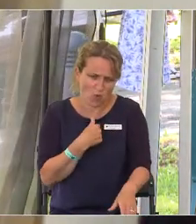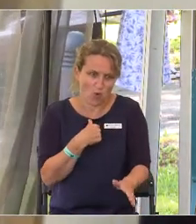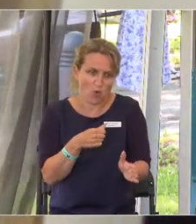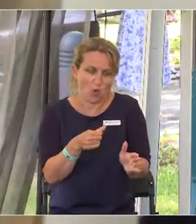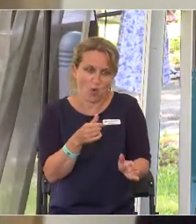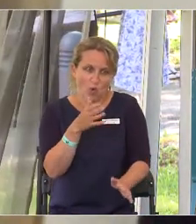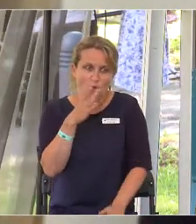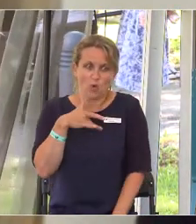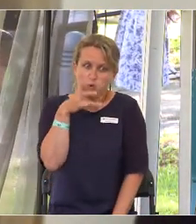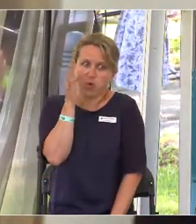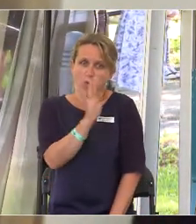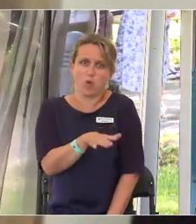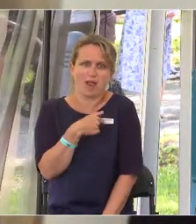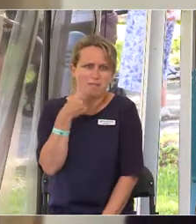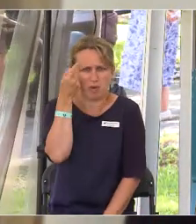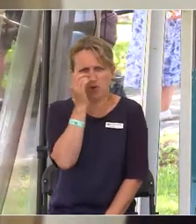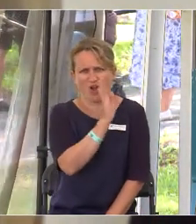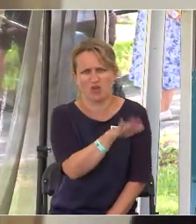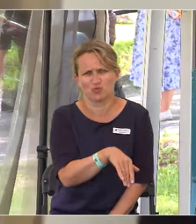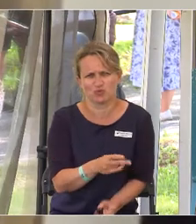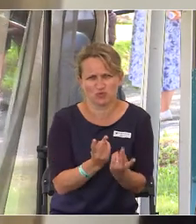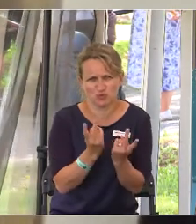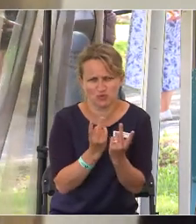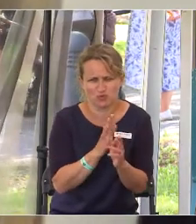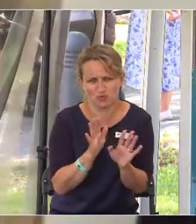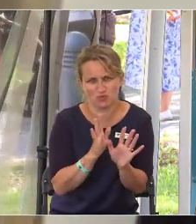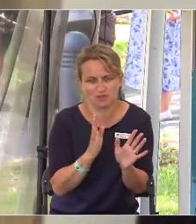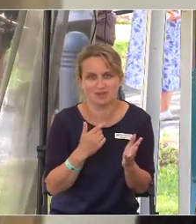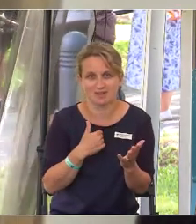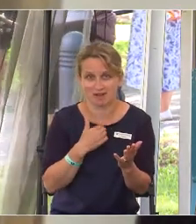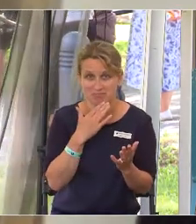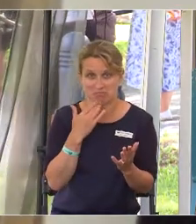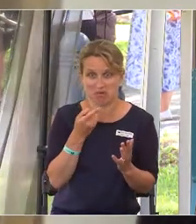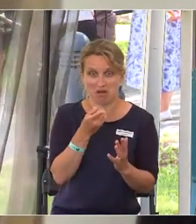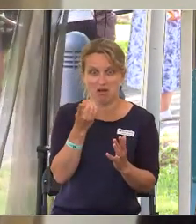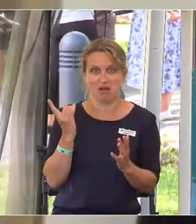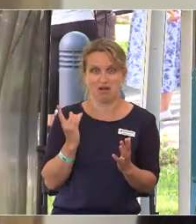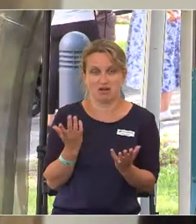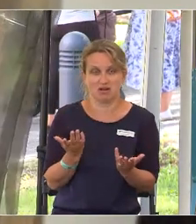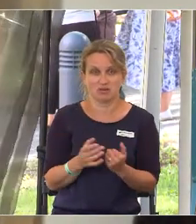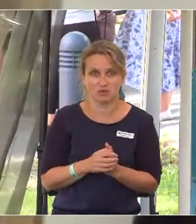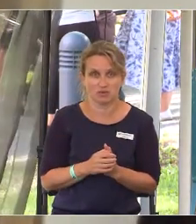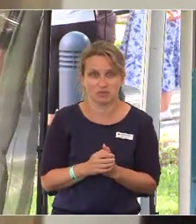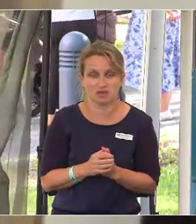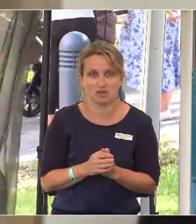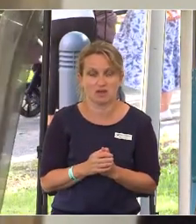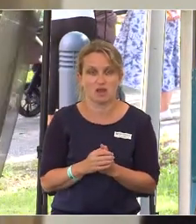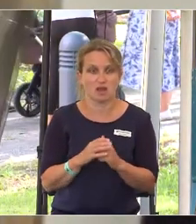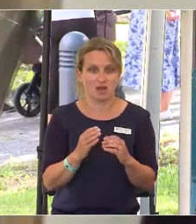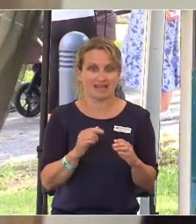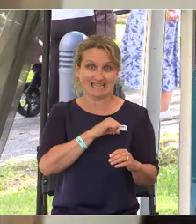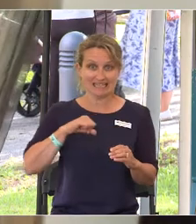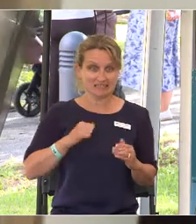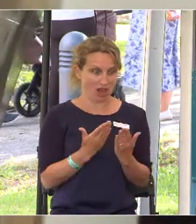like, I think that was a big problem. Like, a lot of things that, when they were reading it